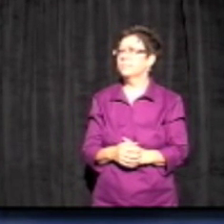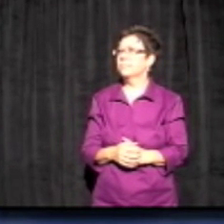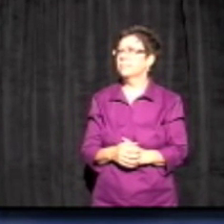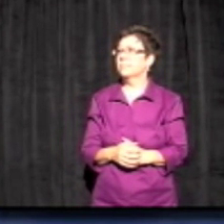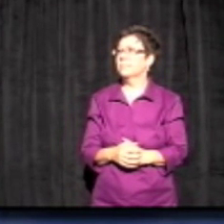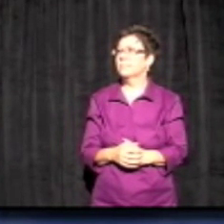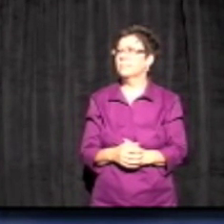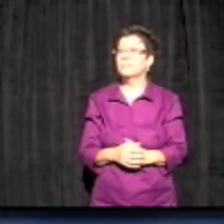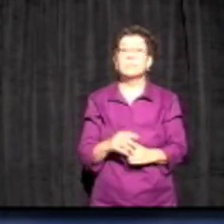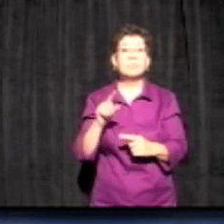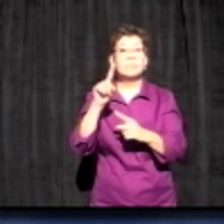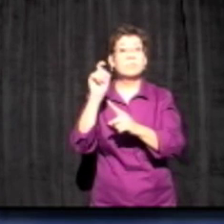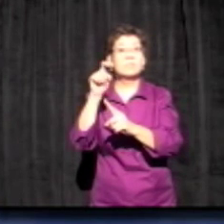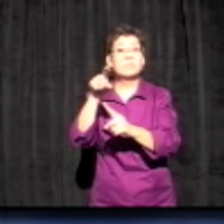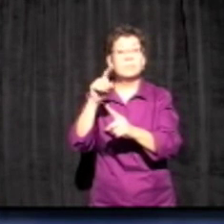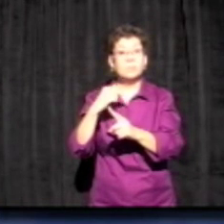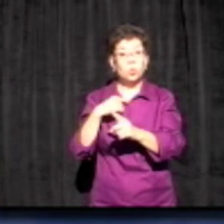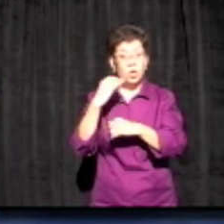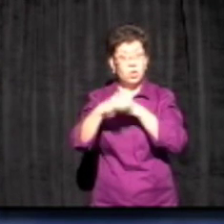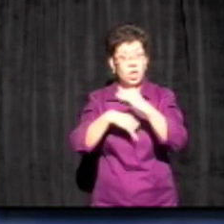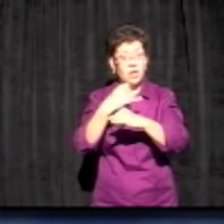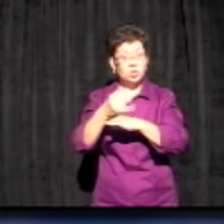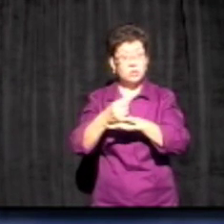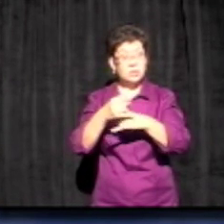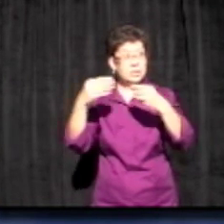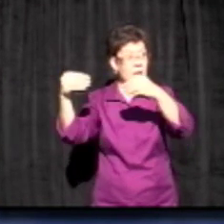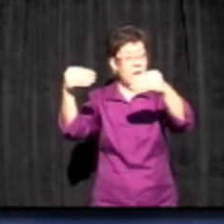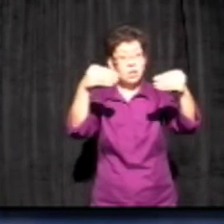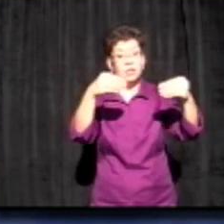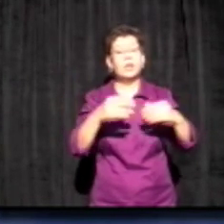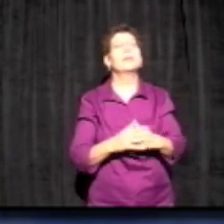Do you have plans for international distribution and sales?